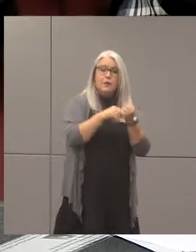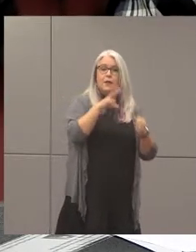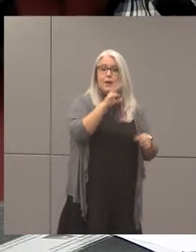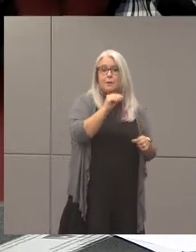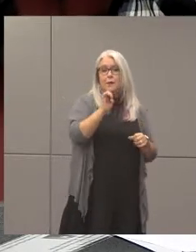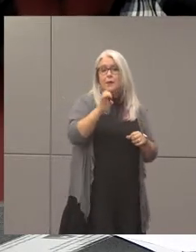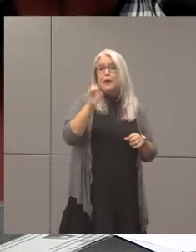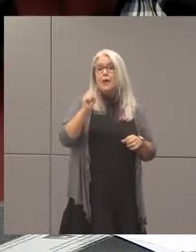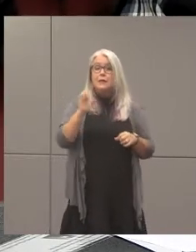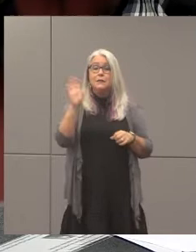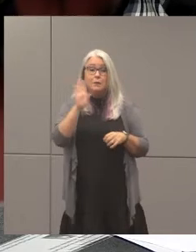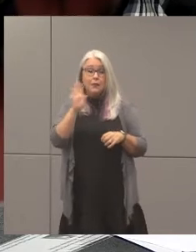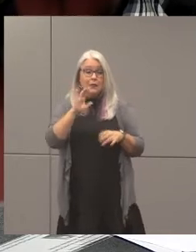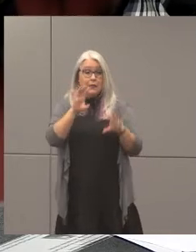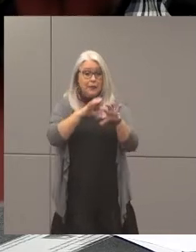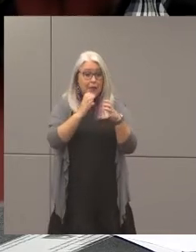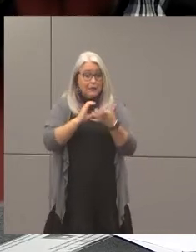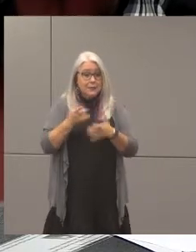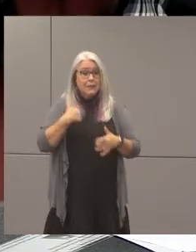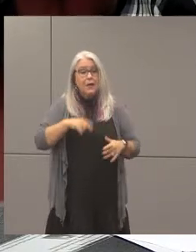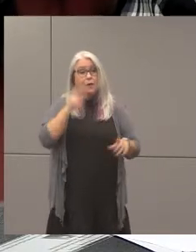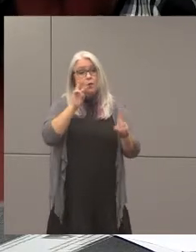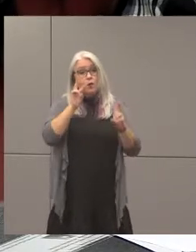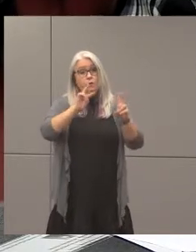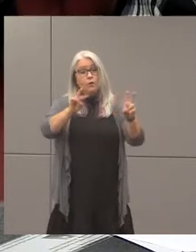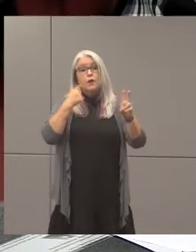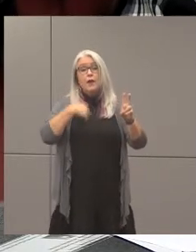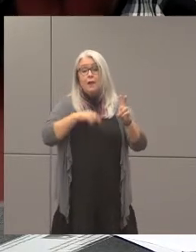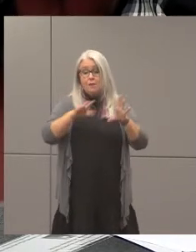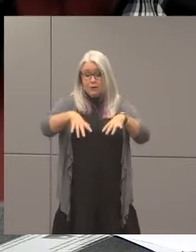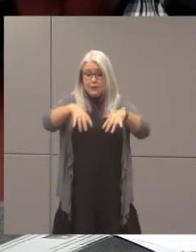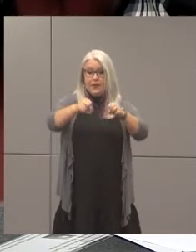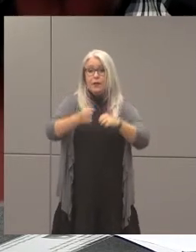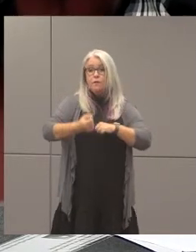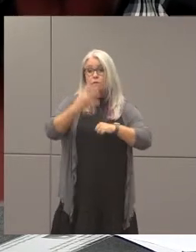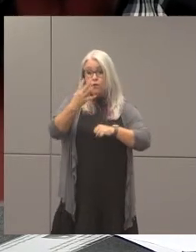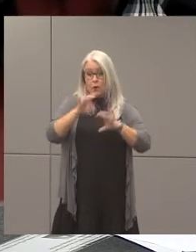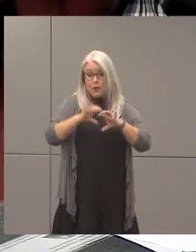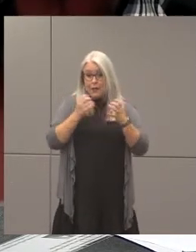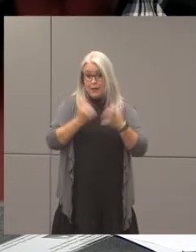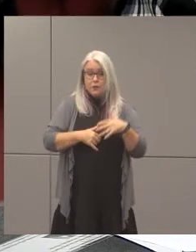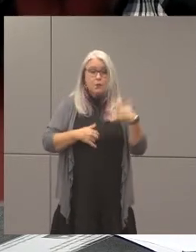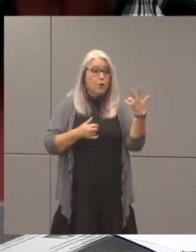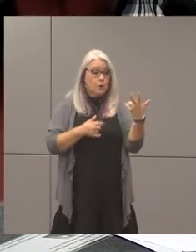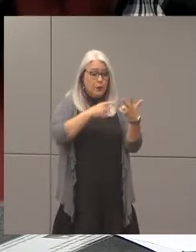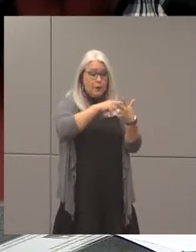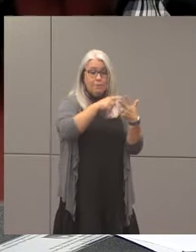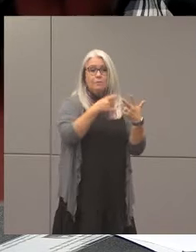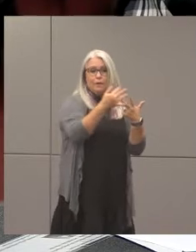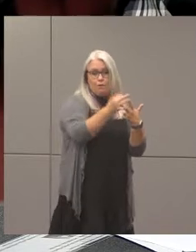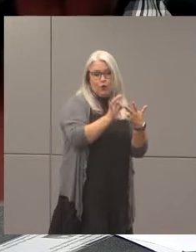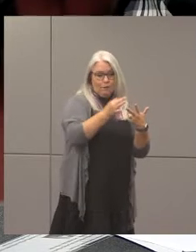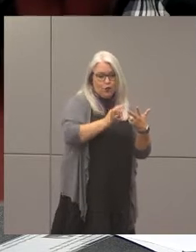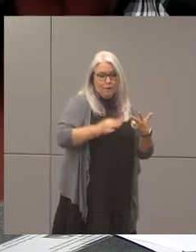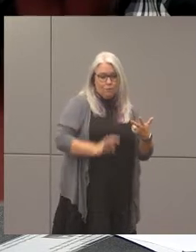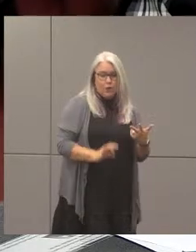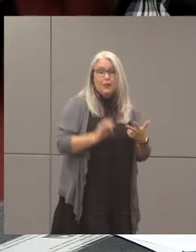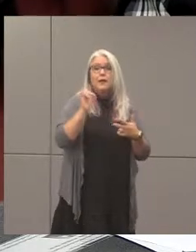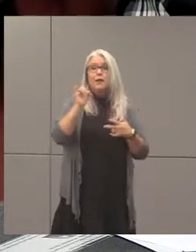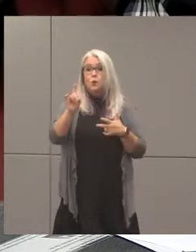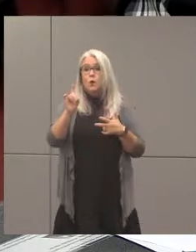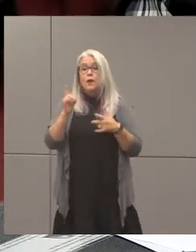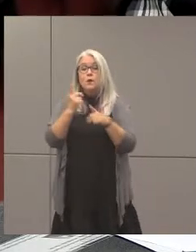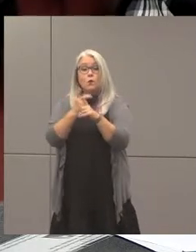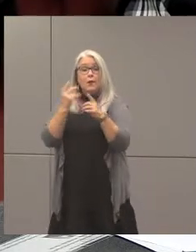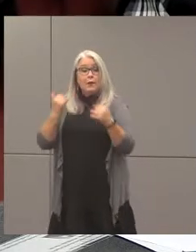classes. I'm looking forward to, I've taken 4 so far, 3 which were free, and then 1 so